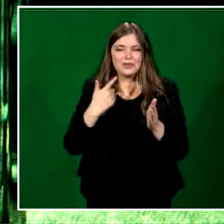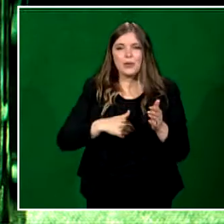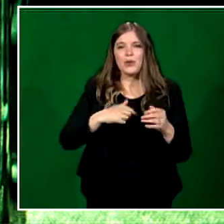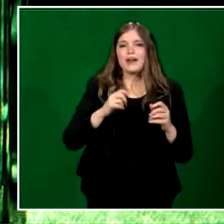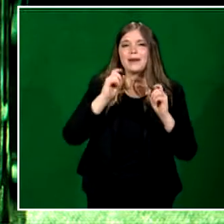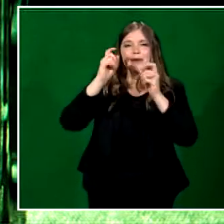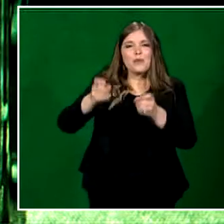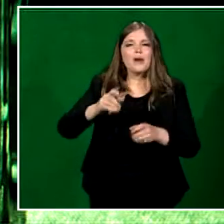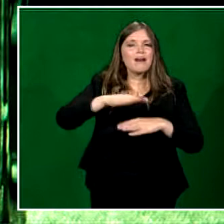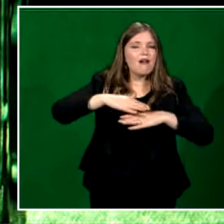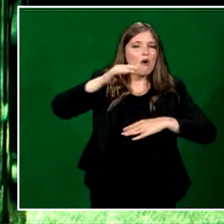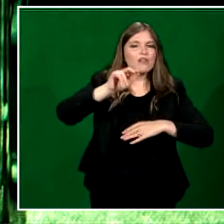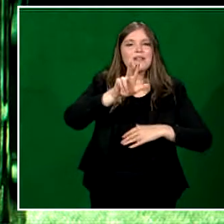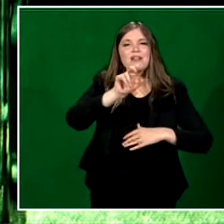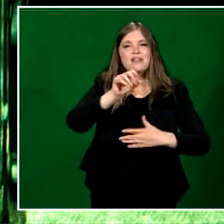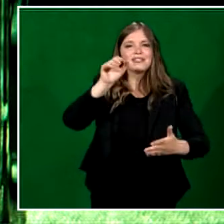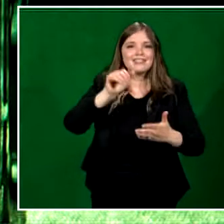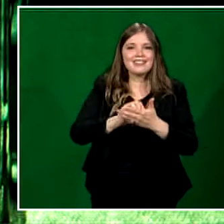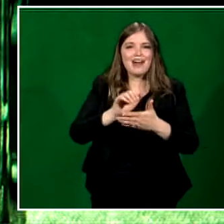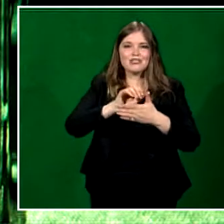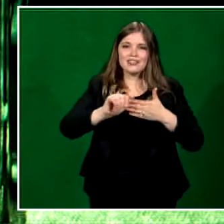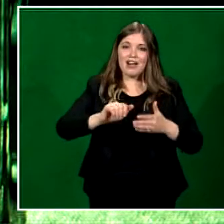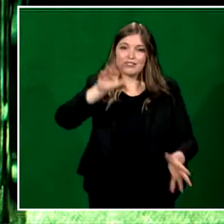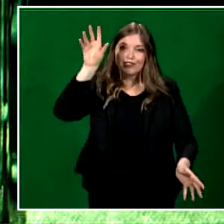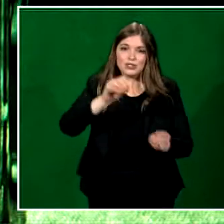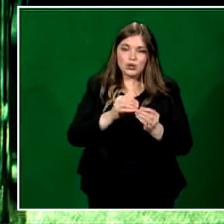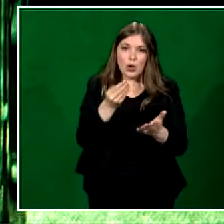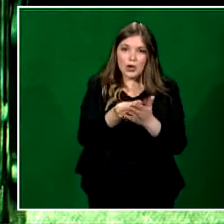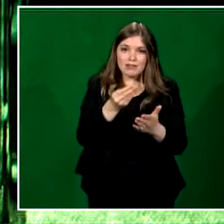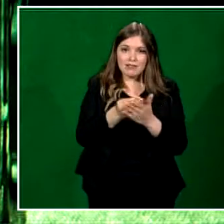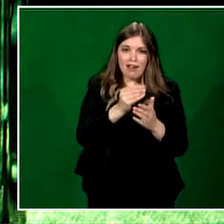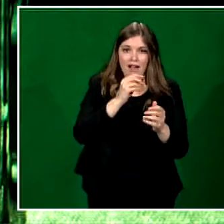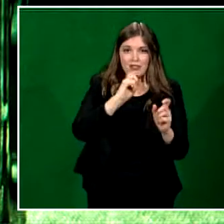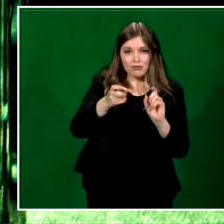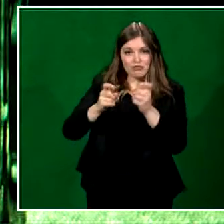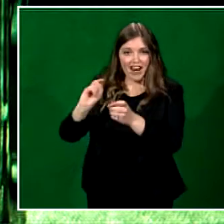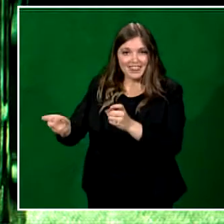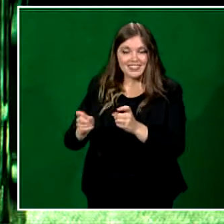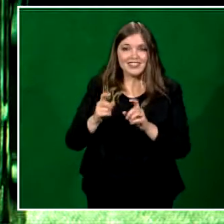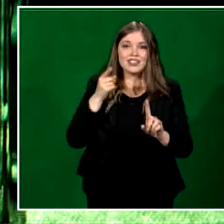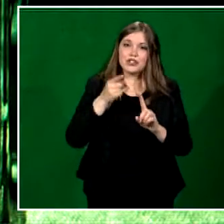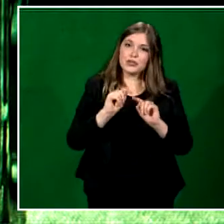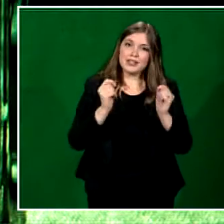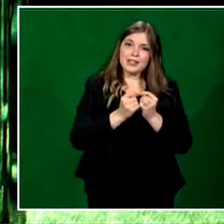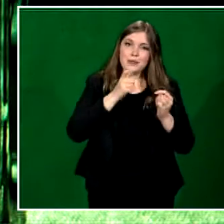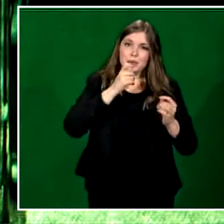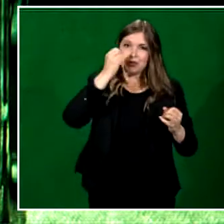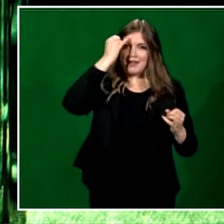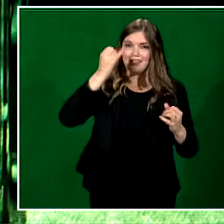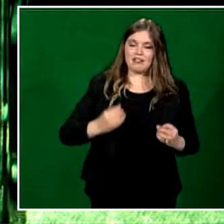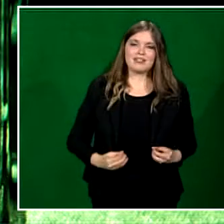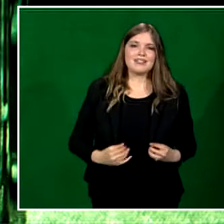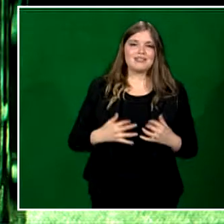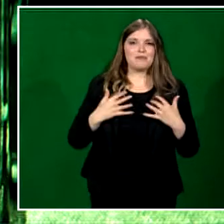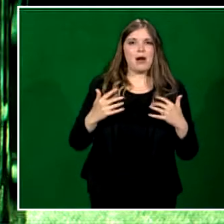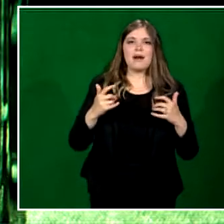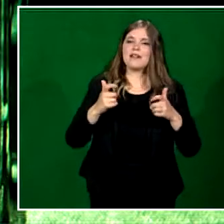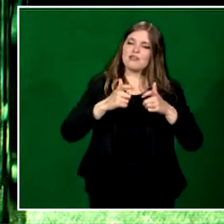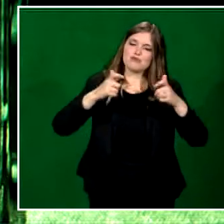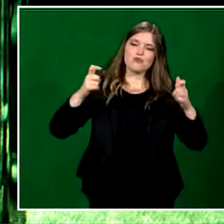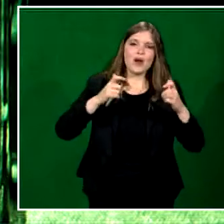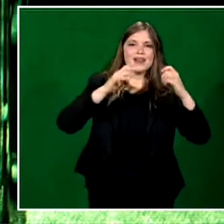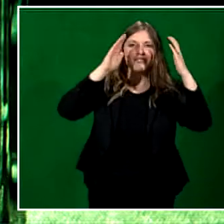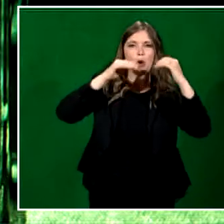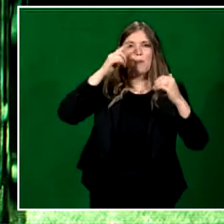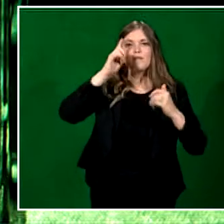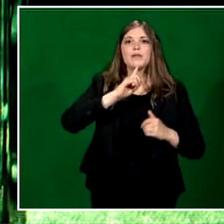over $30,000 in total cash prizes to the teams whose ideas inspire the greatest hope